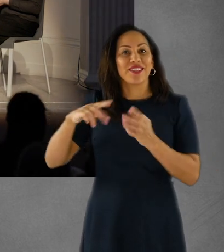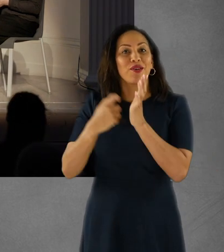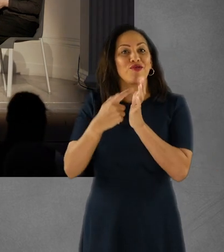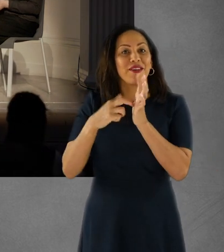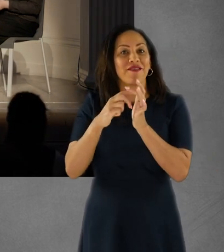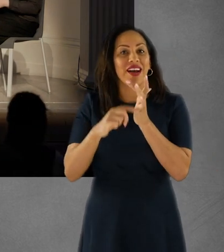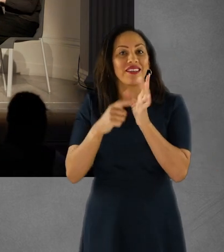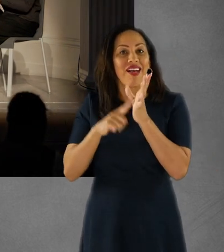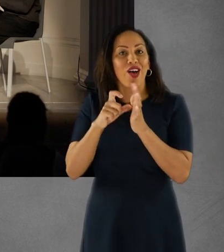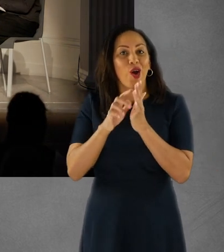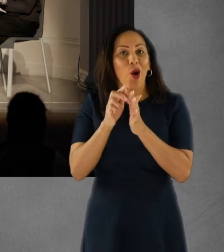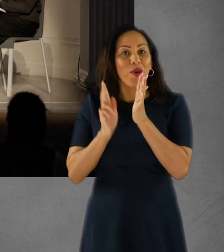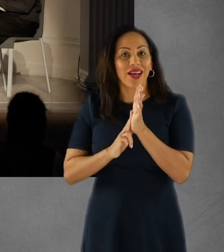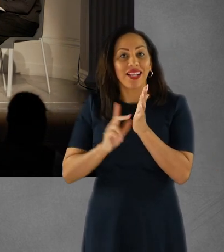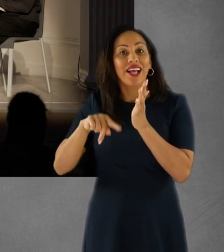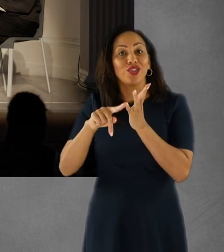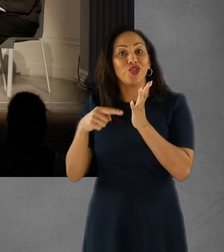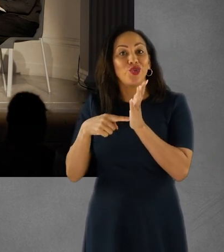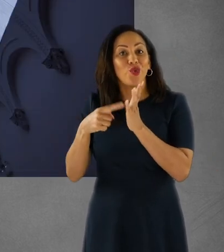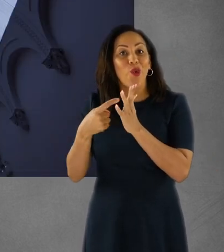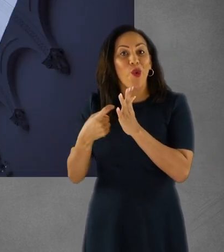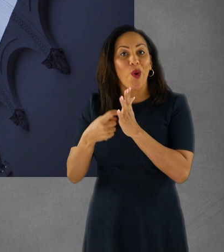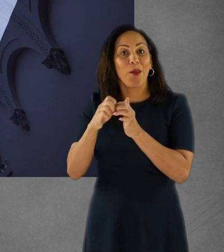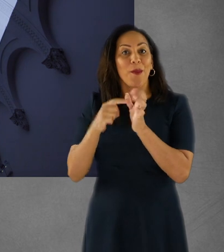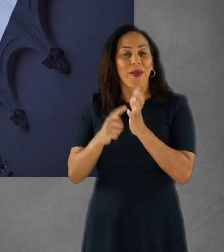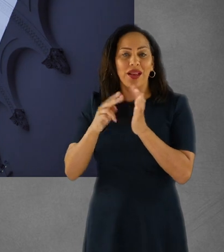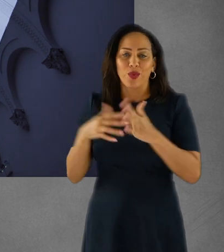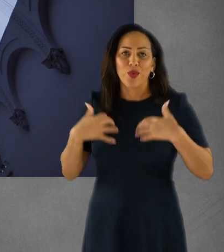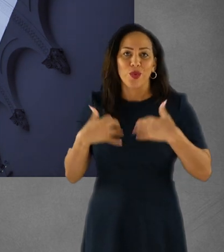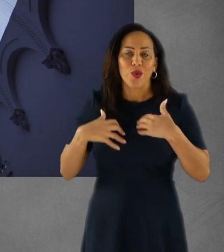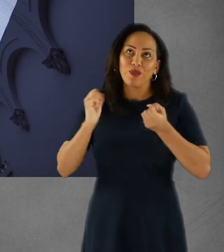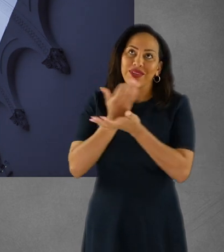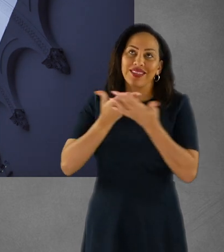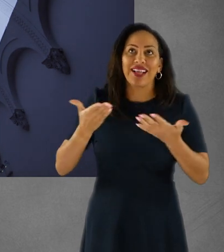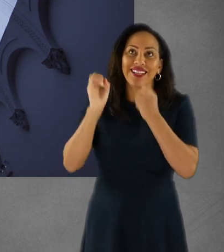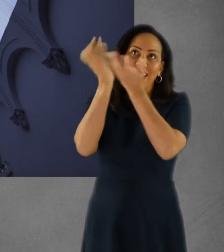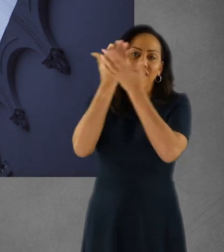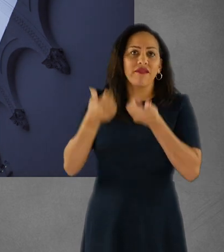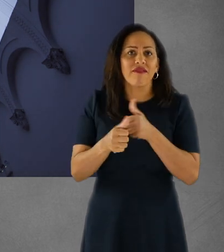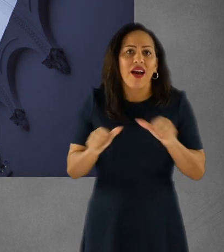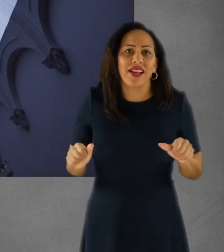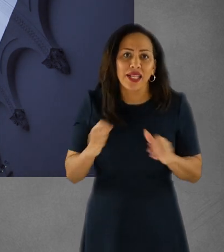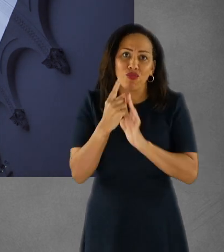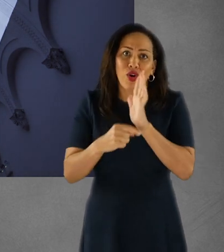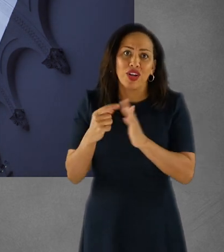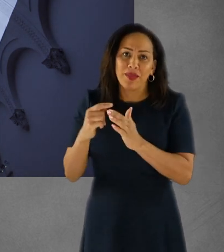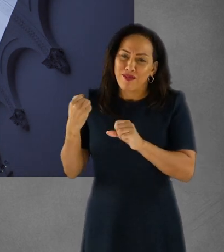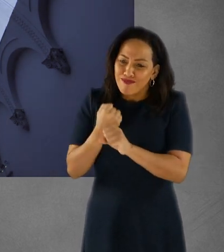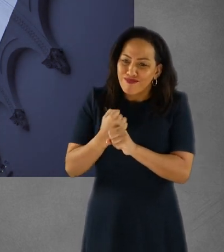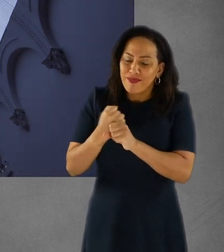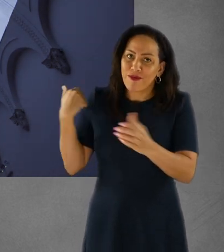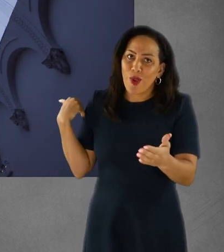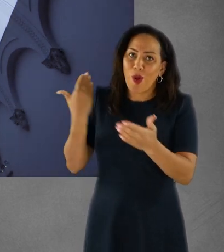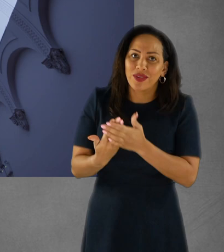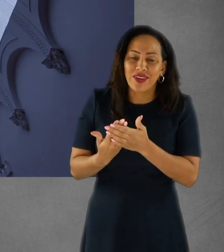and Tuur Van Balen. We are incredibly thrilled to be presenting Heavens, finally. It's been a project in the making for a very long time